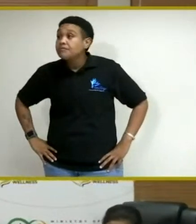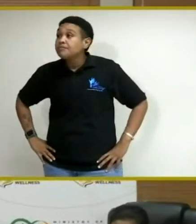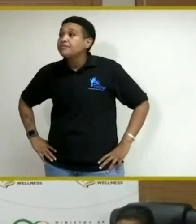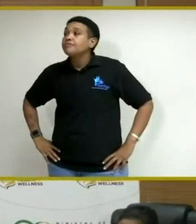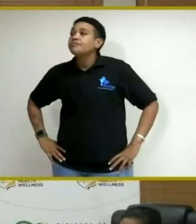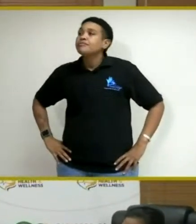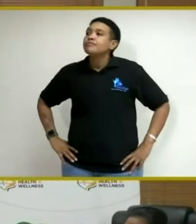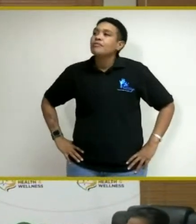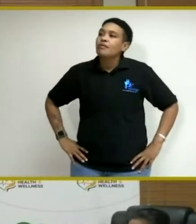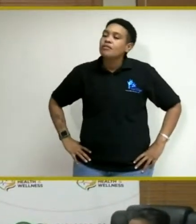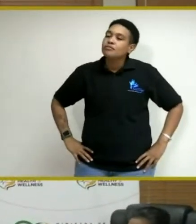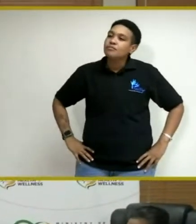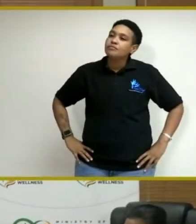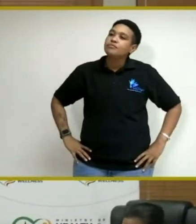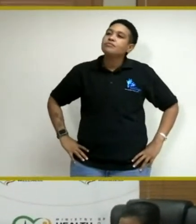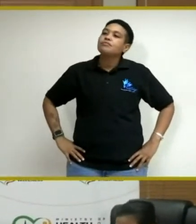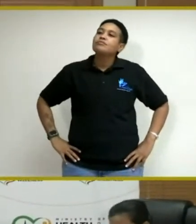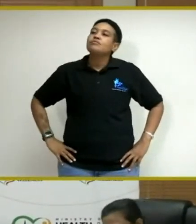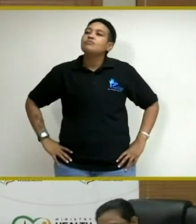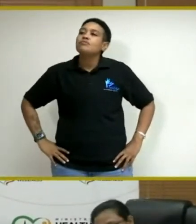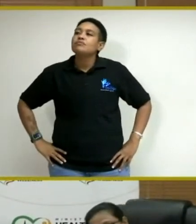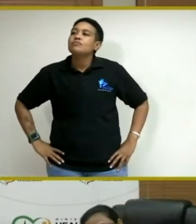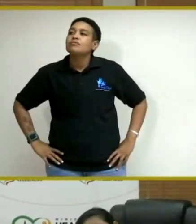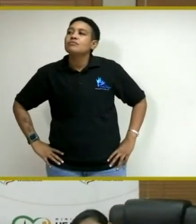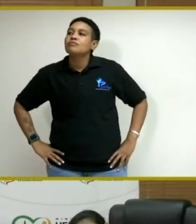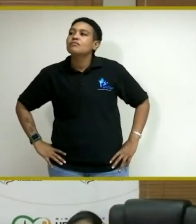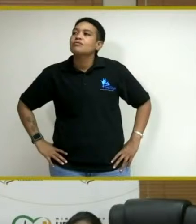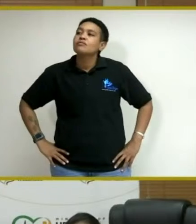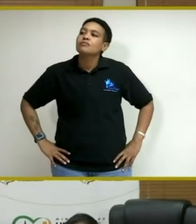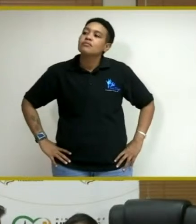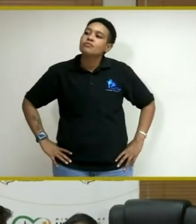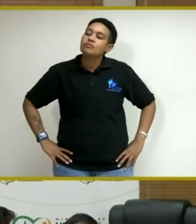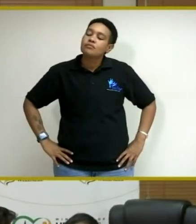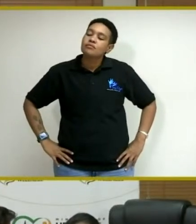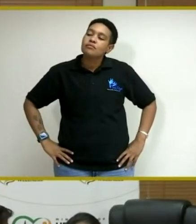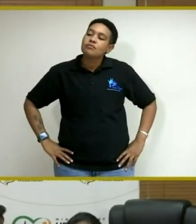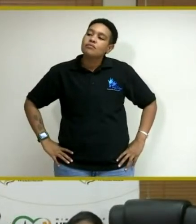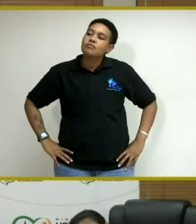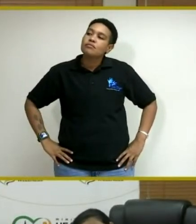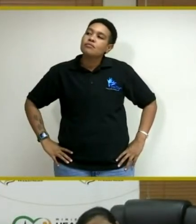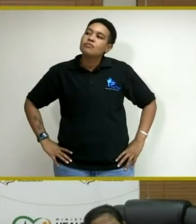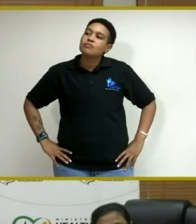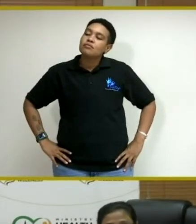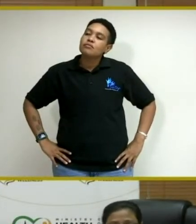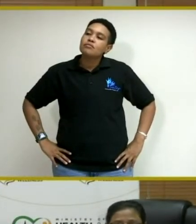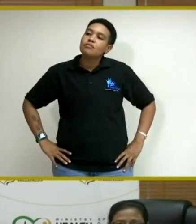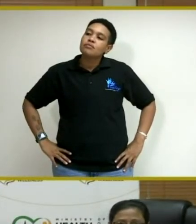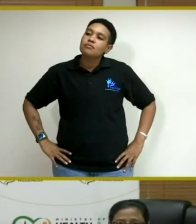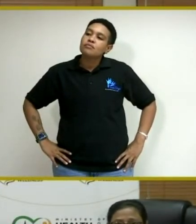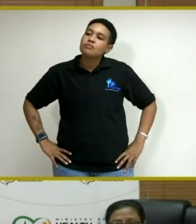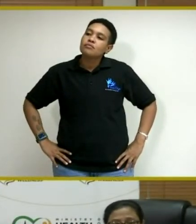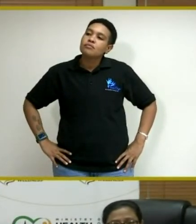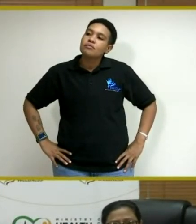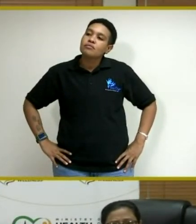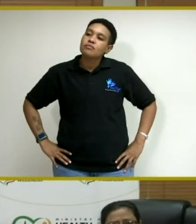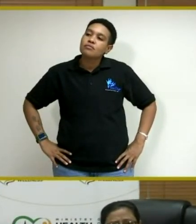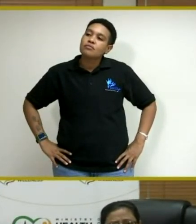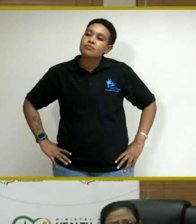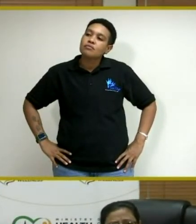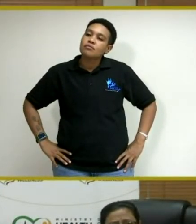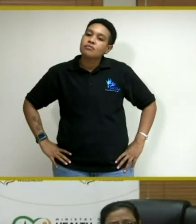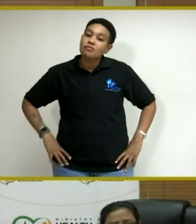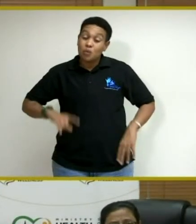Hi, good evening. Just wanted a clarification as it relates to vaccination. Is it that the health ministry has now halted